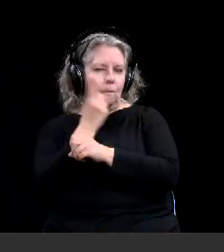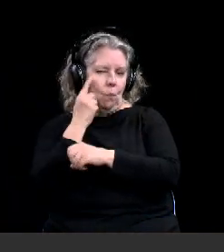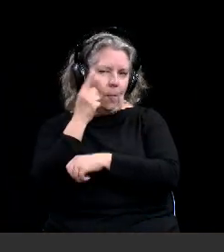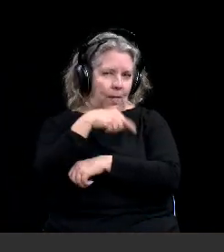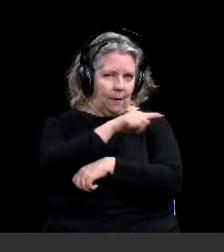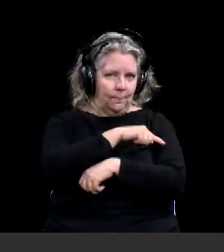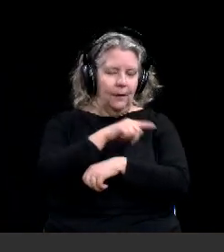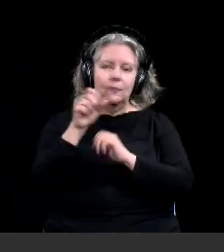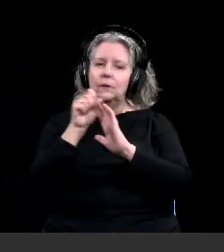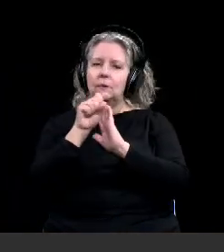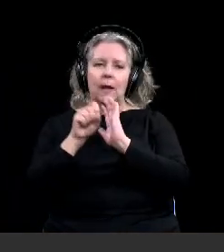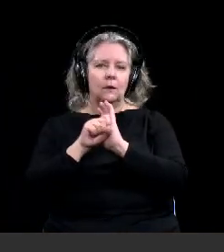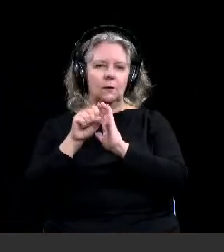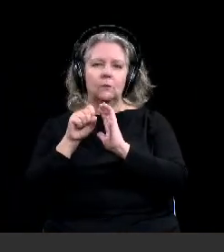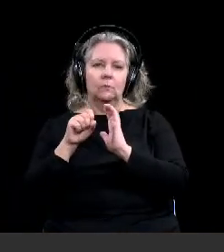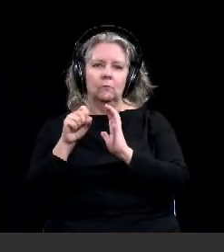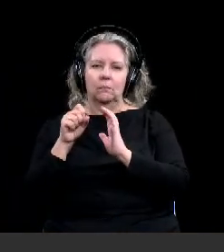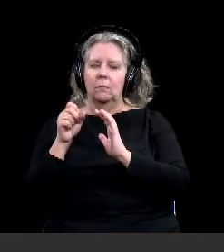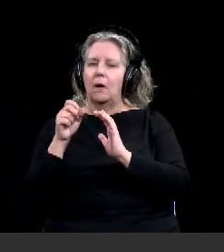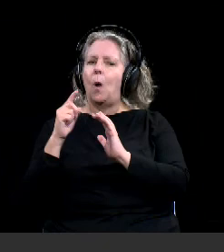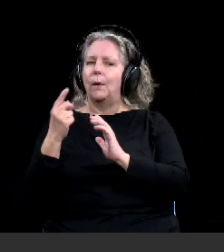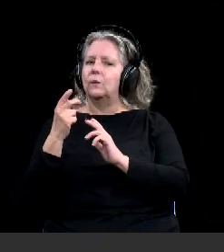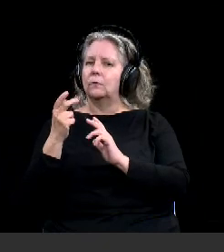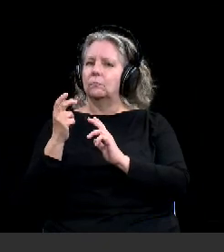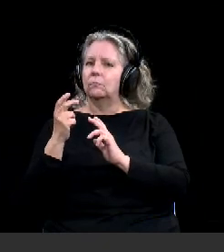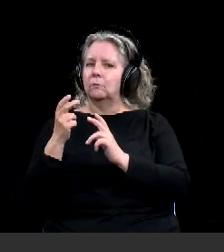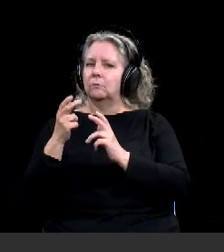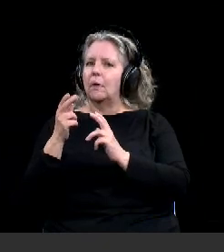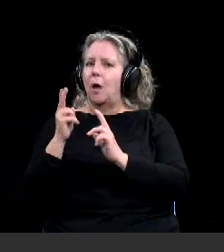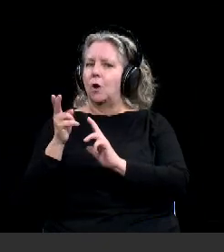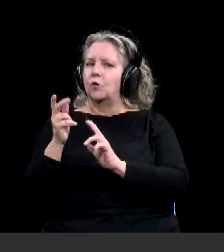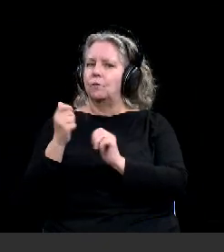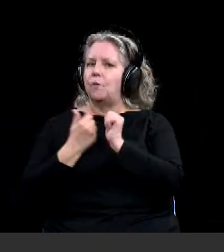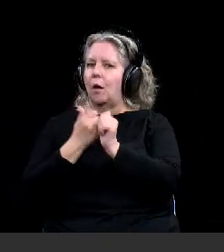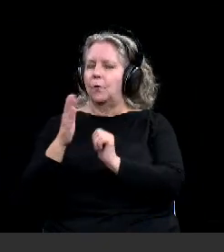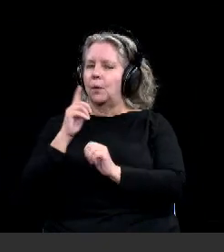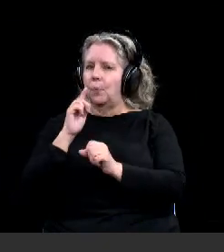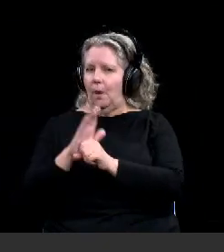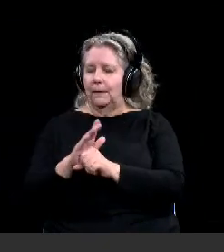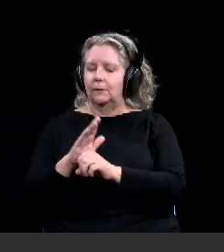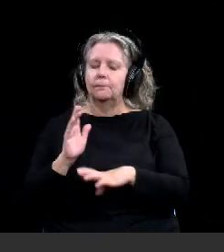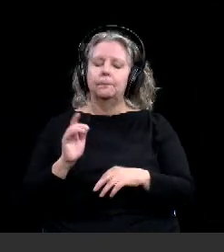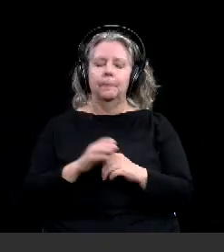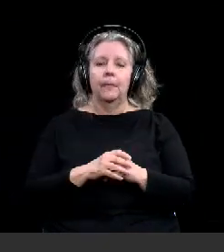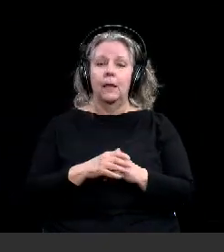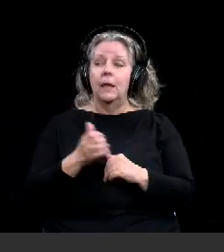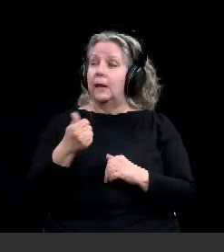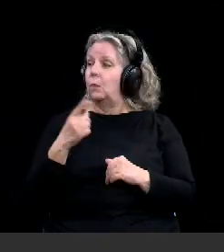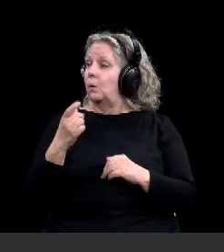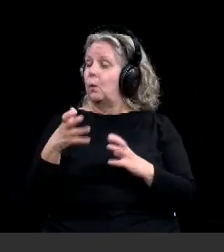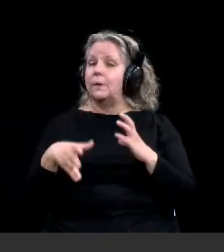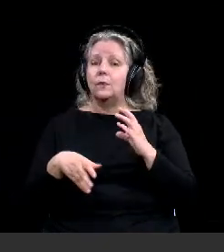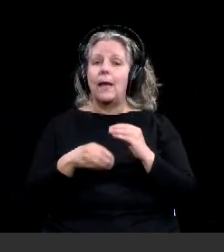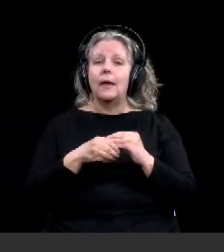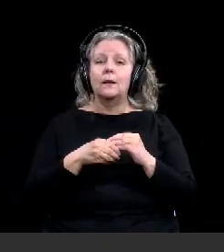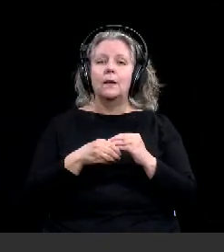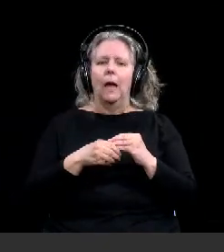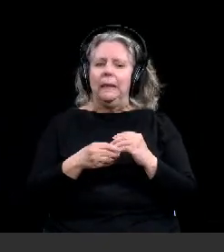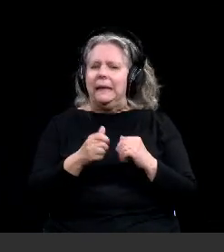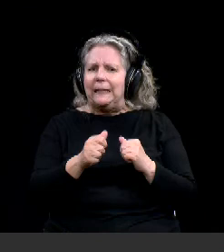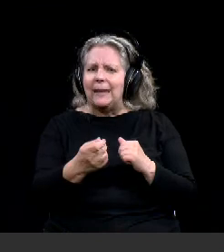Anyone else have anything else to add to that response? Thanks, Hannah. Can I ask a follow-up question to that question? I know it kind of only counts as